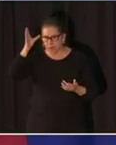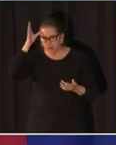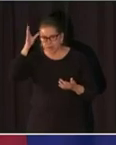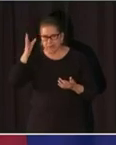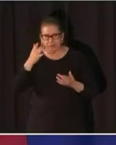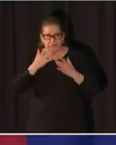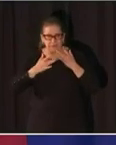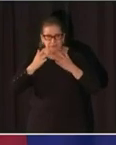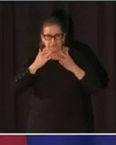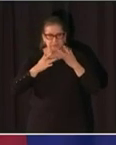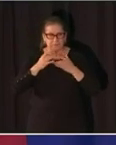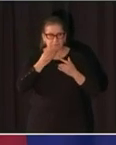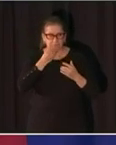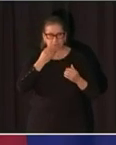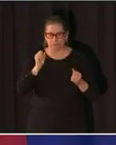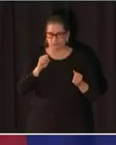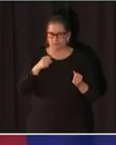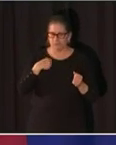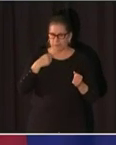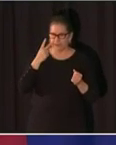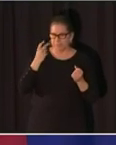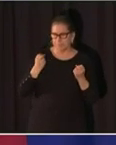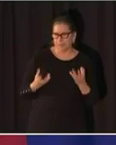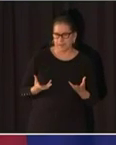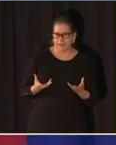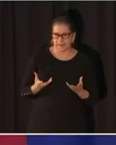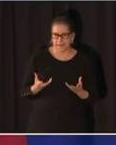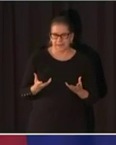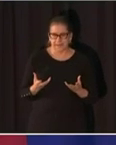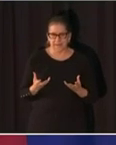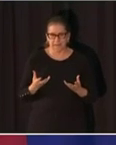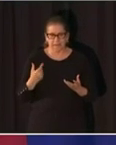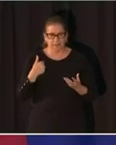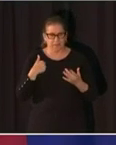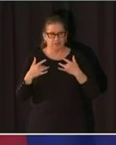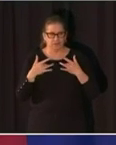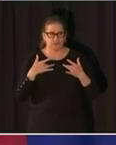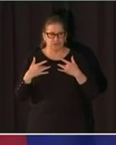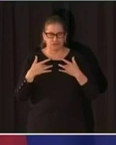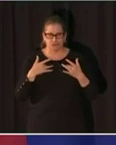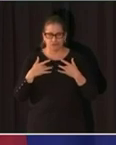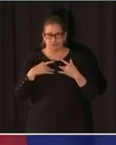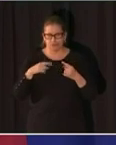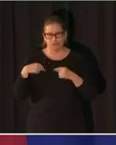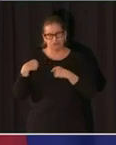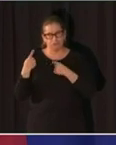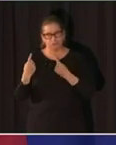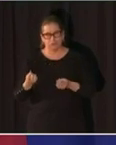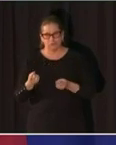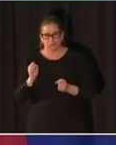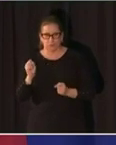served. And we have been concerned from the beginning about the